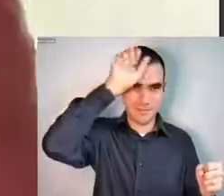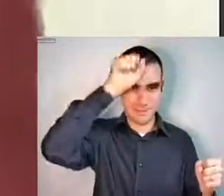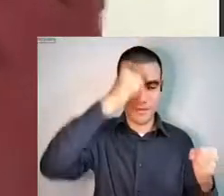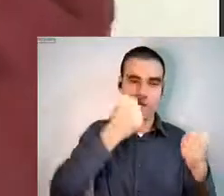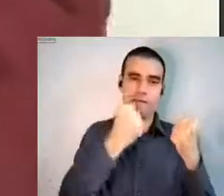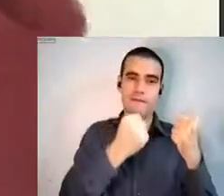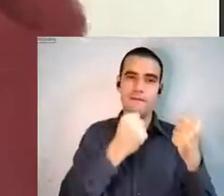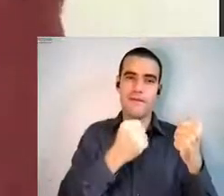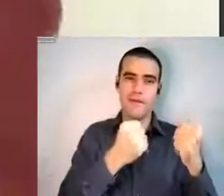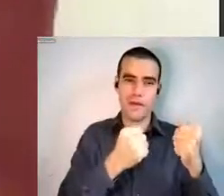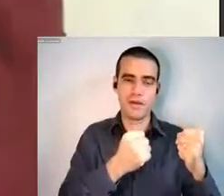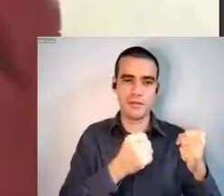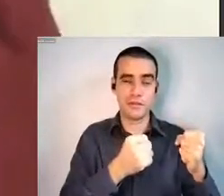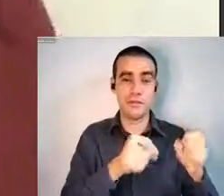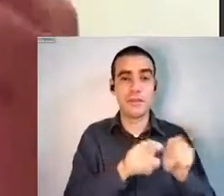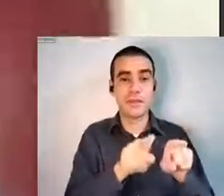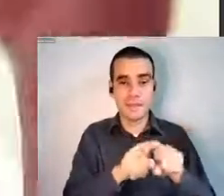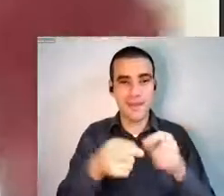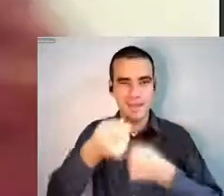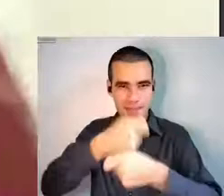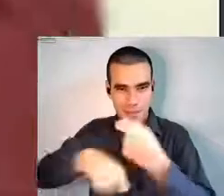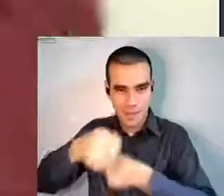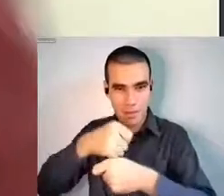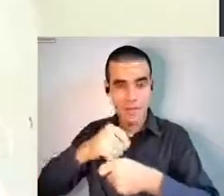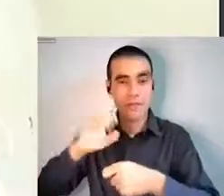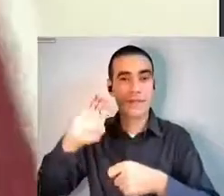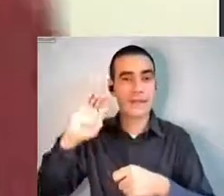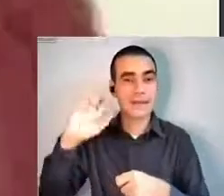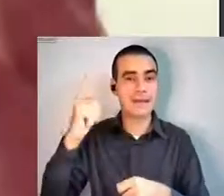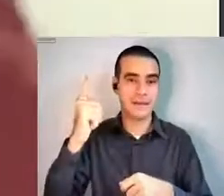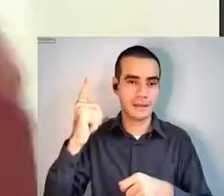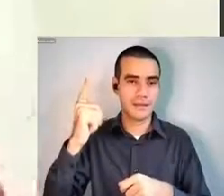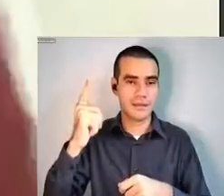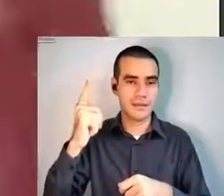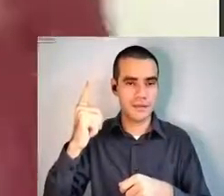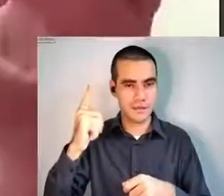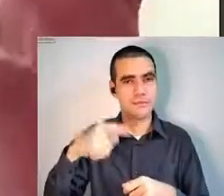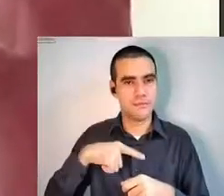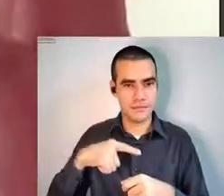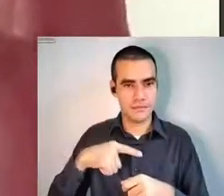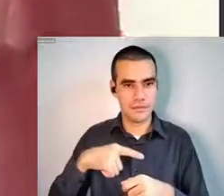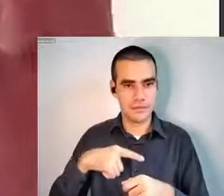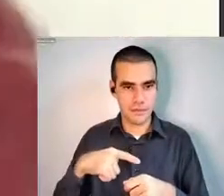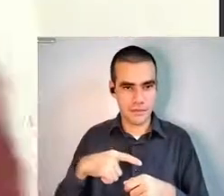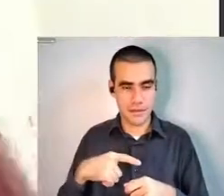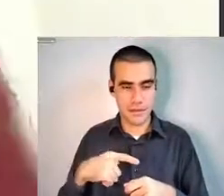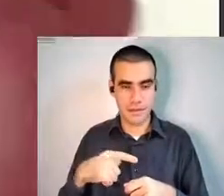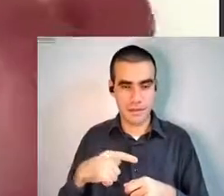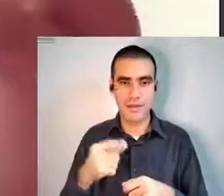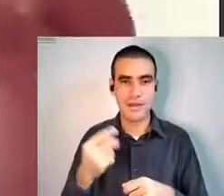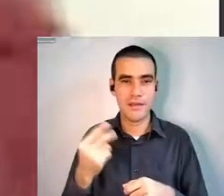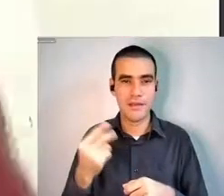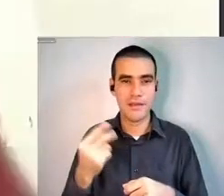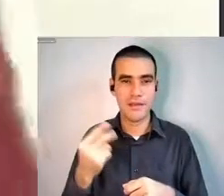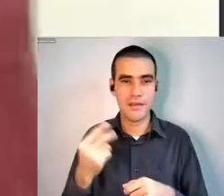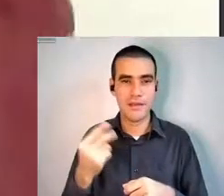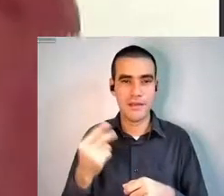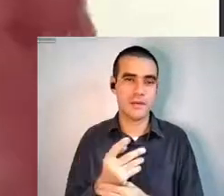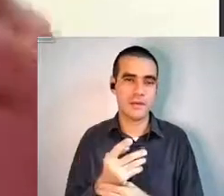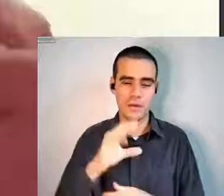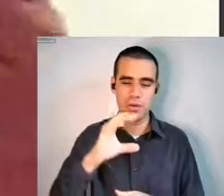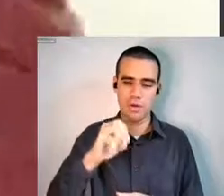Amazon. And there is a business model that is very clear, especially with the prices of